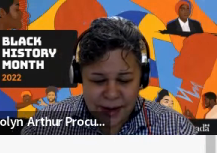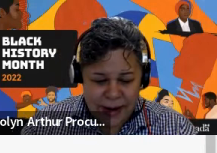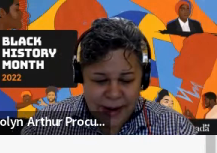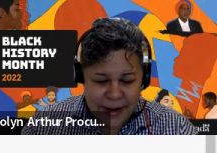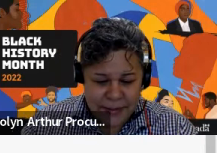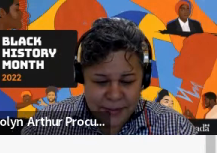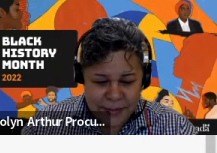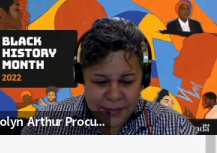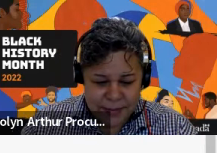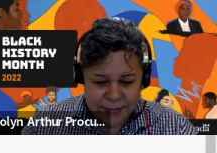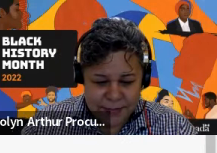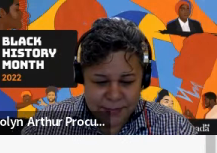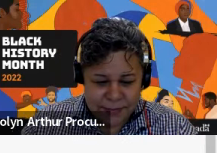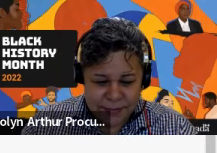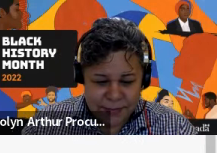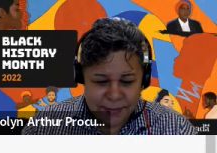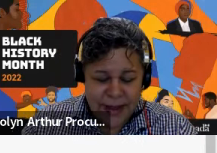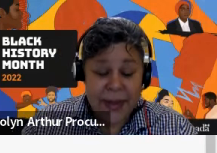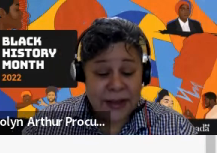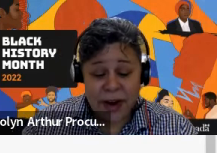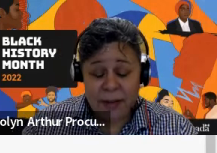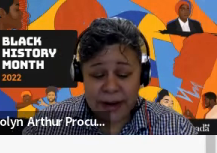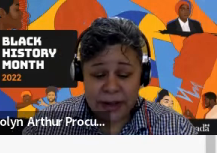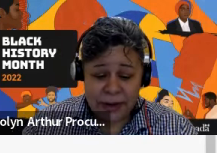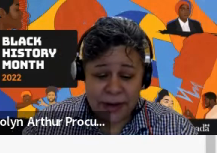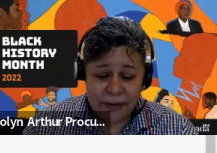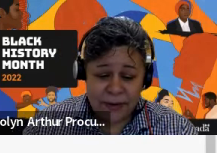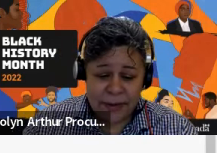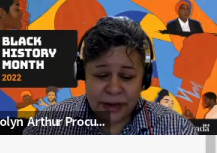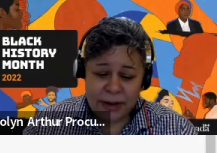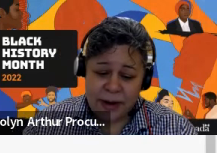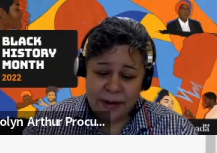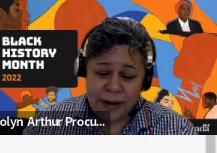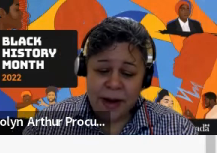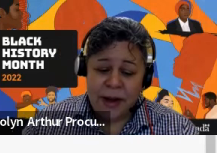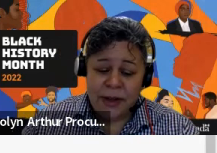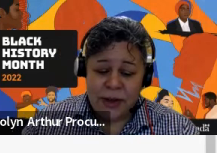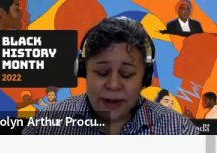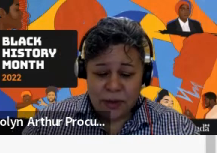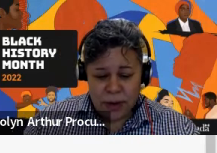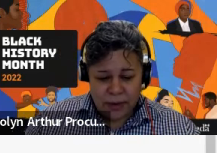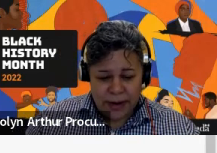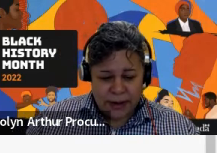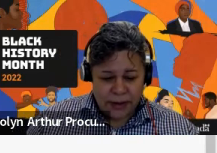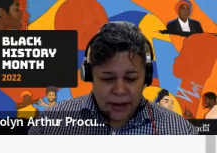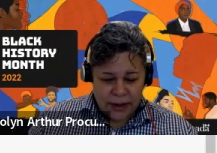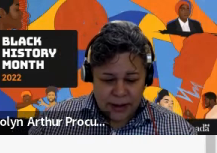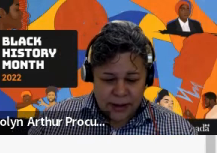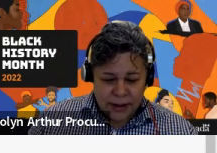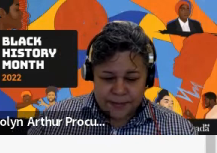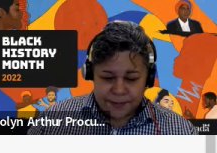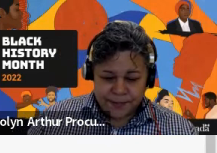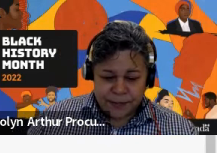And there I am. And that's got my current information there. So that's one way to do